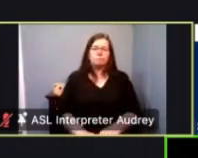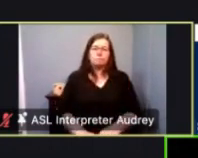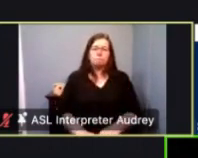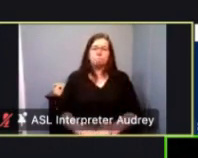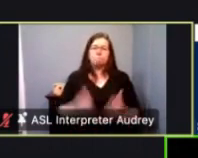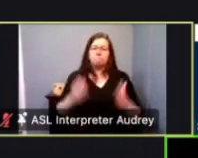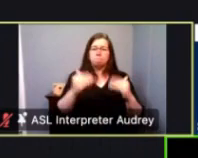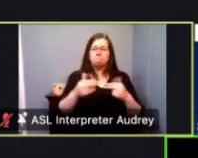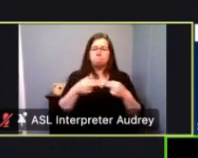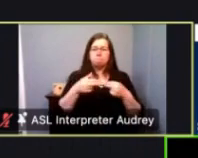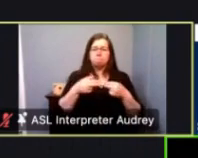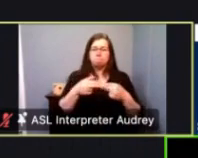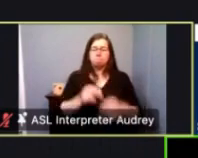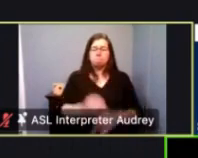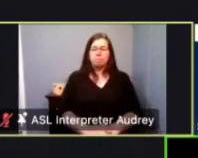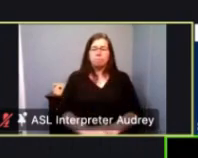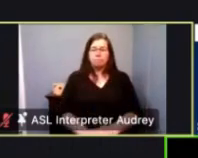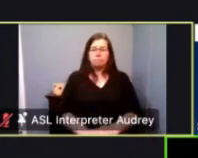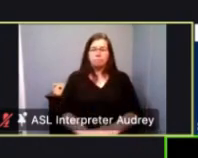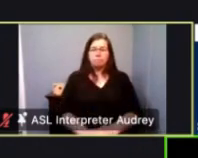Next slide,